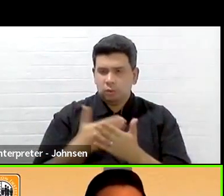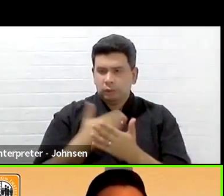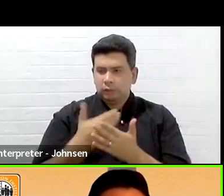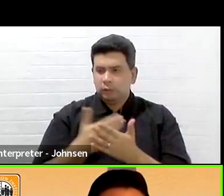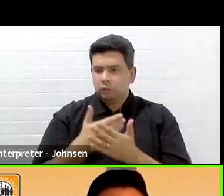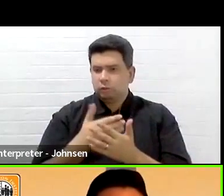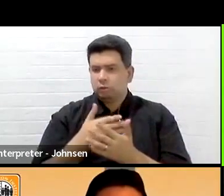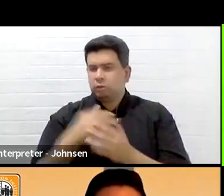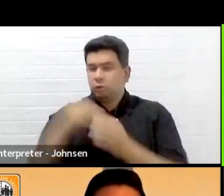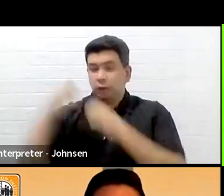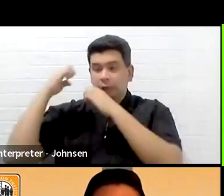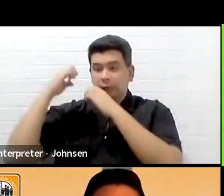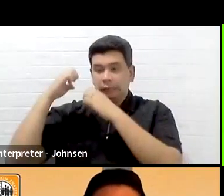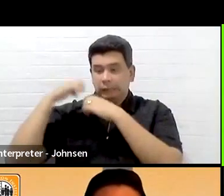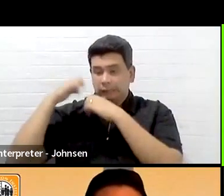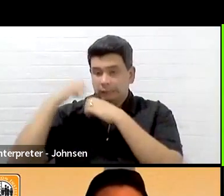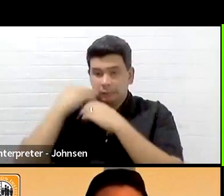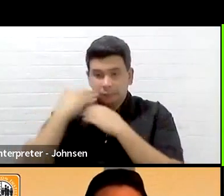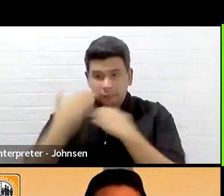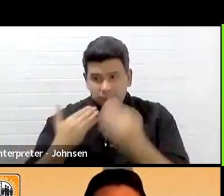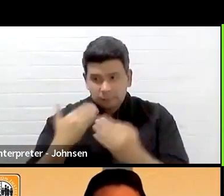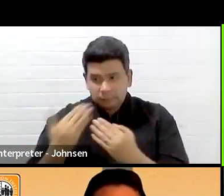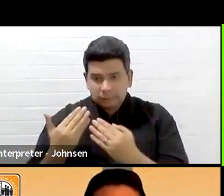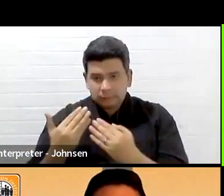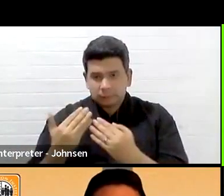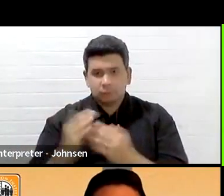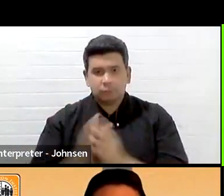yet. But for what's the latest